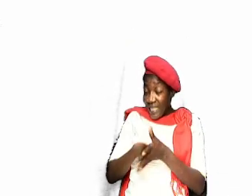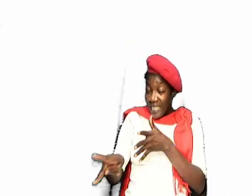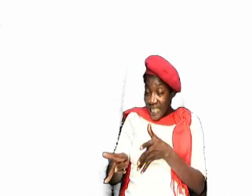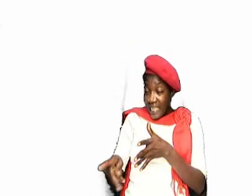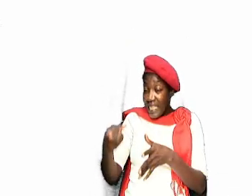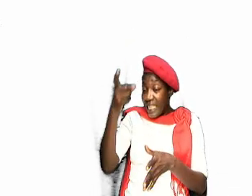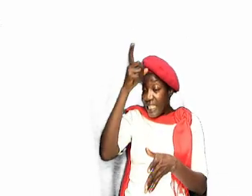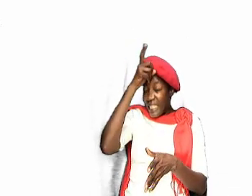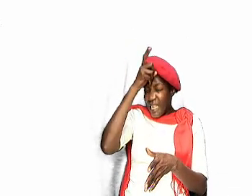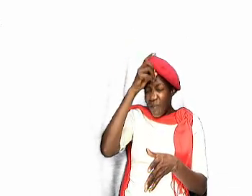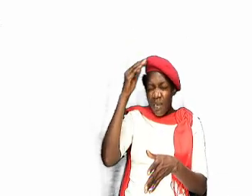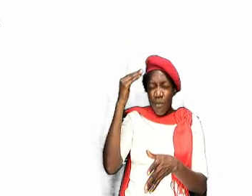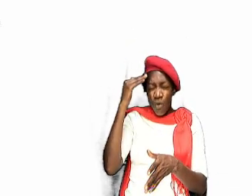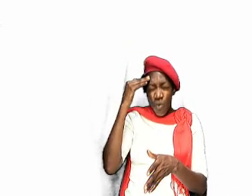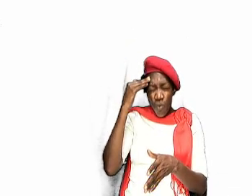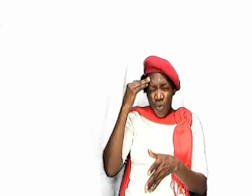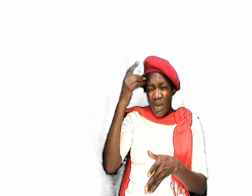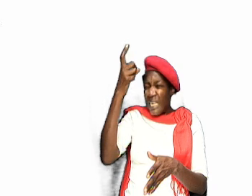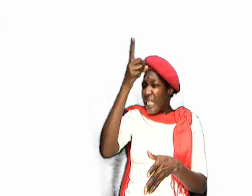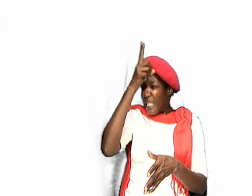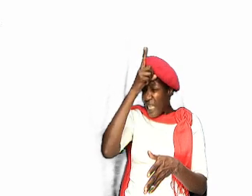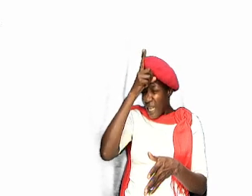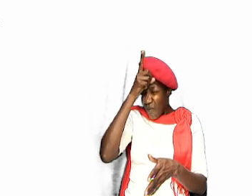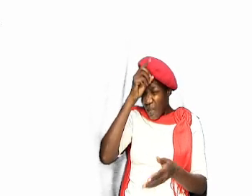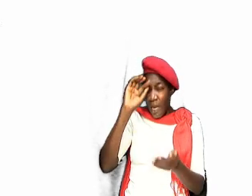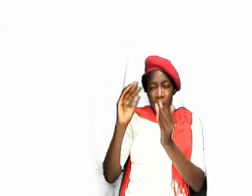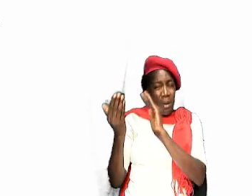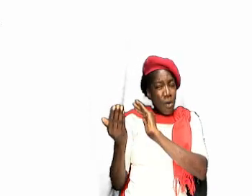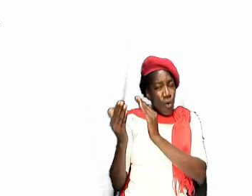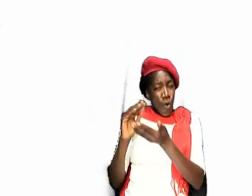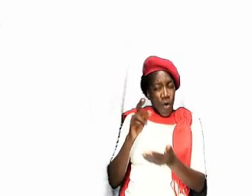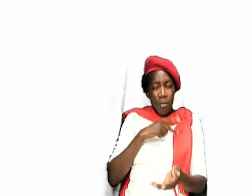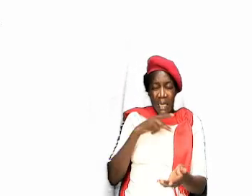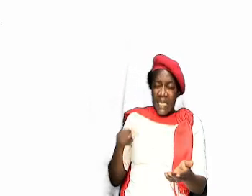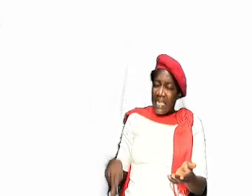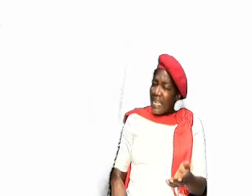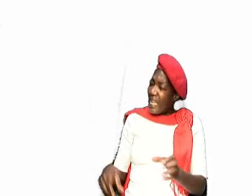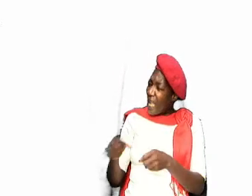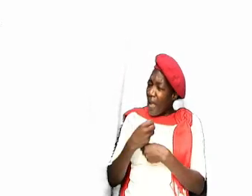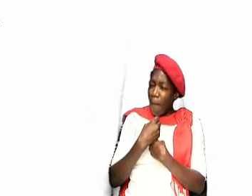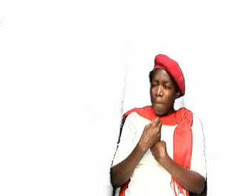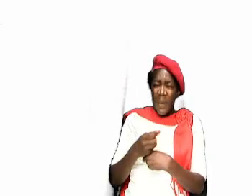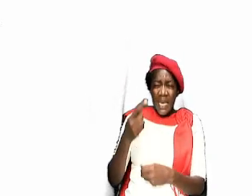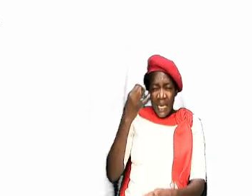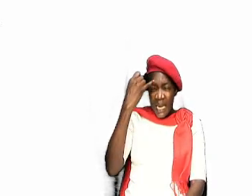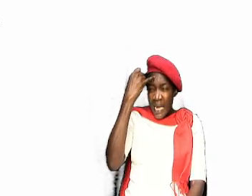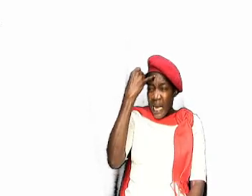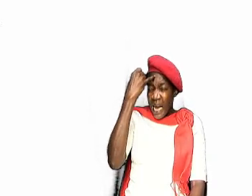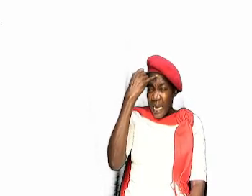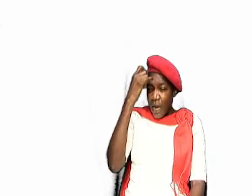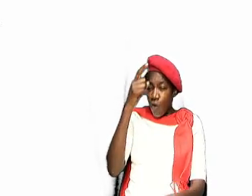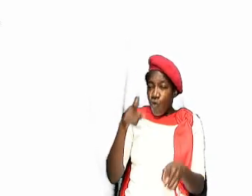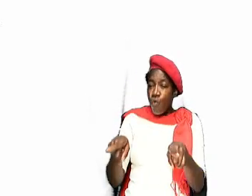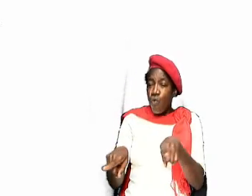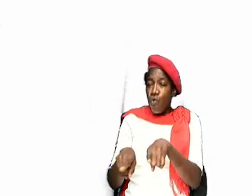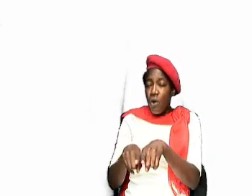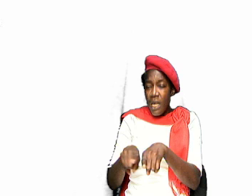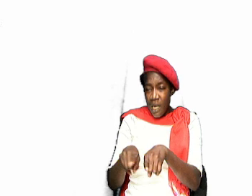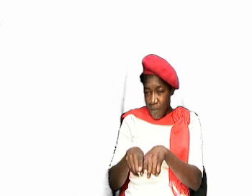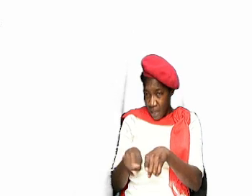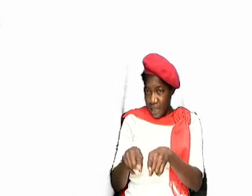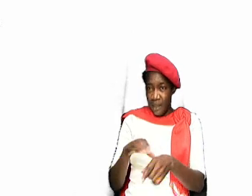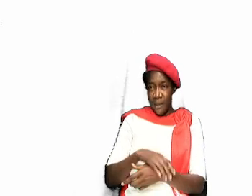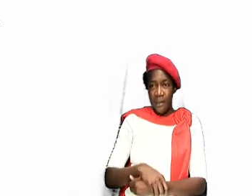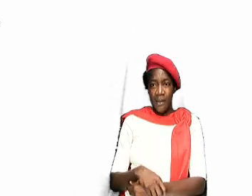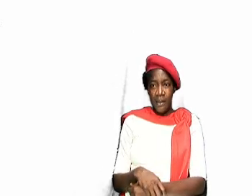king. Right? And he made a covenant with David. They had a special relationship, you know.